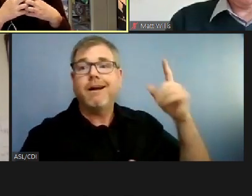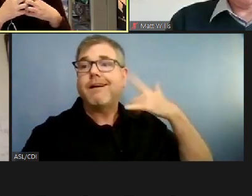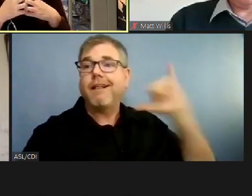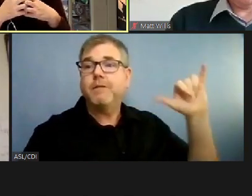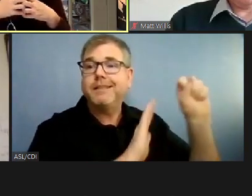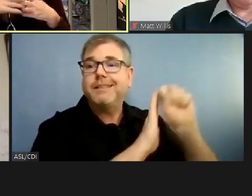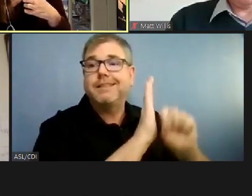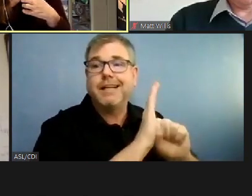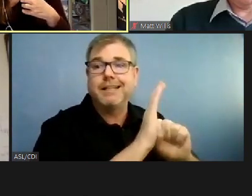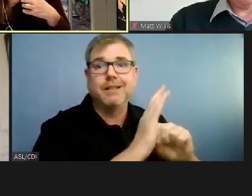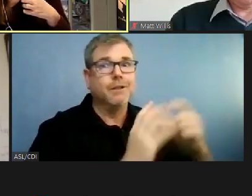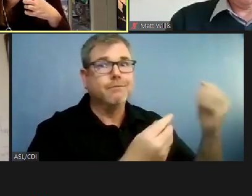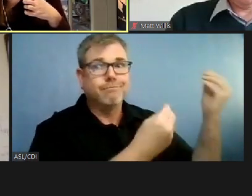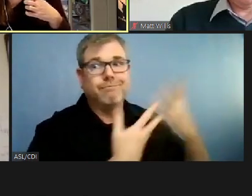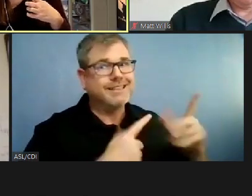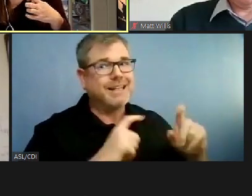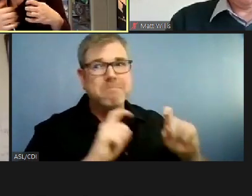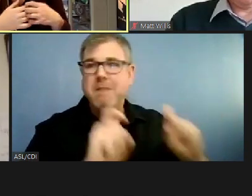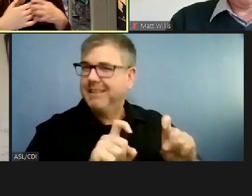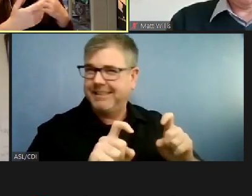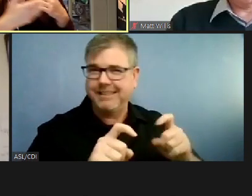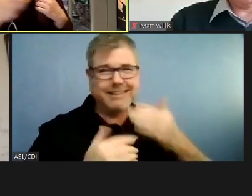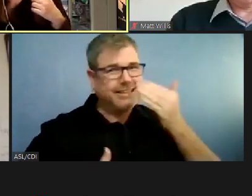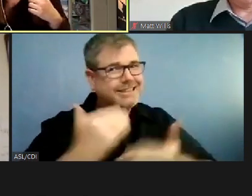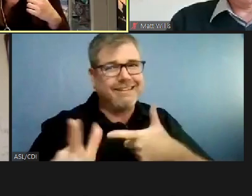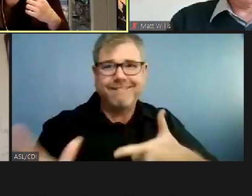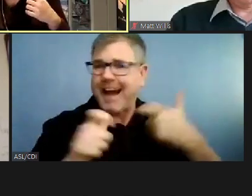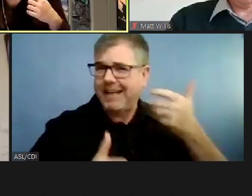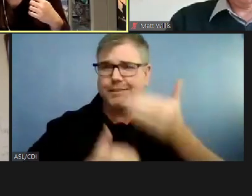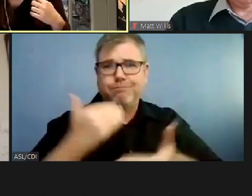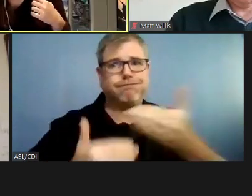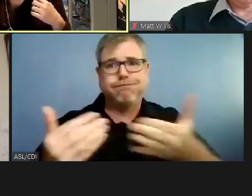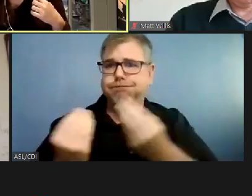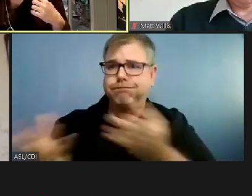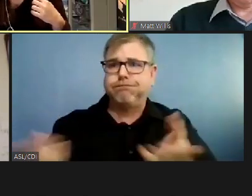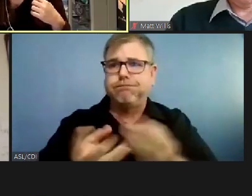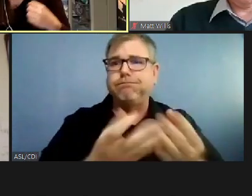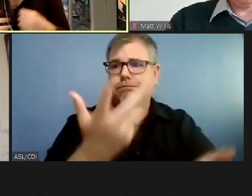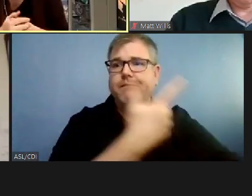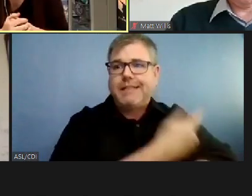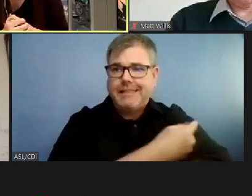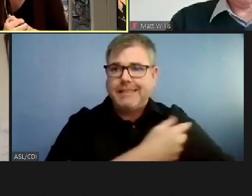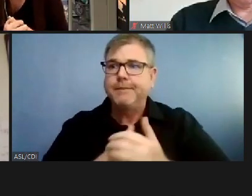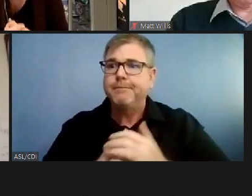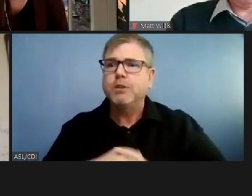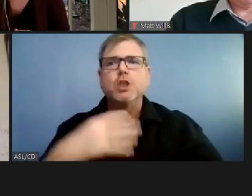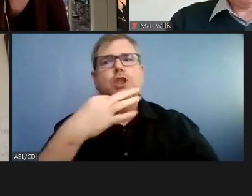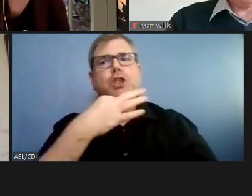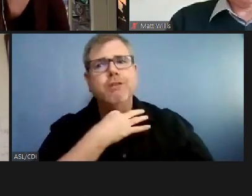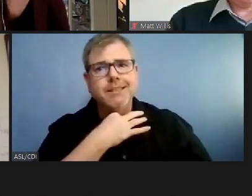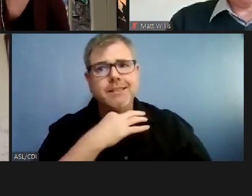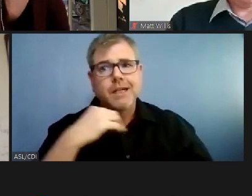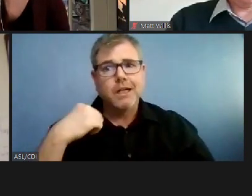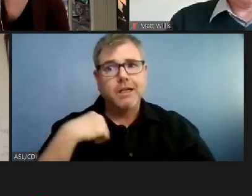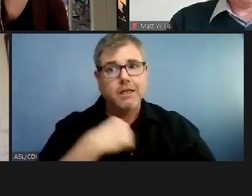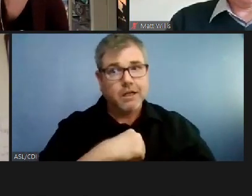some in order to later give a second dose, or do we wait for that second dose to come in at a later date? That's a good question.